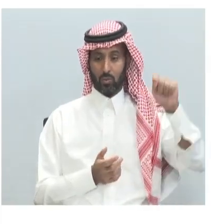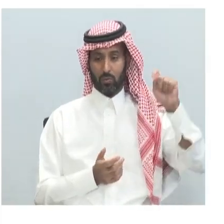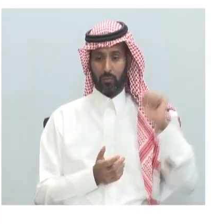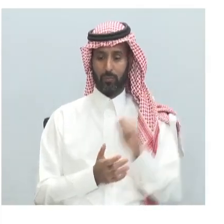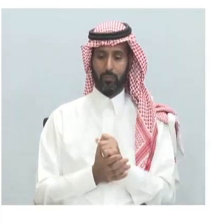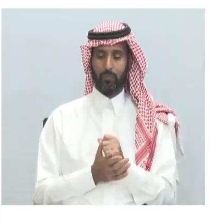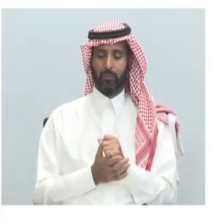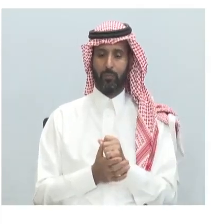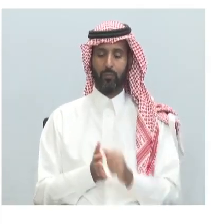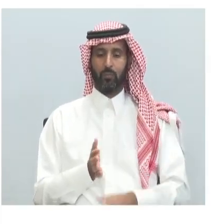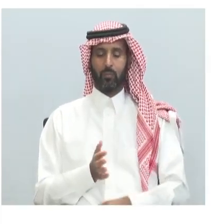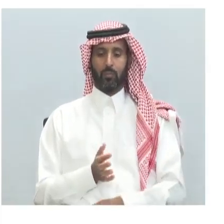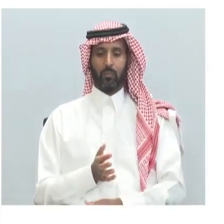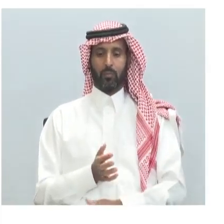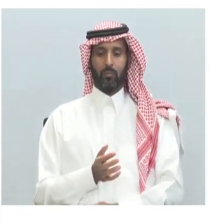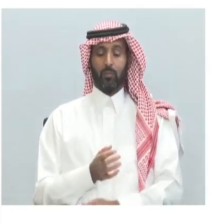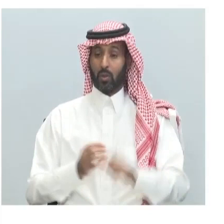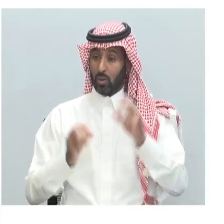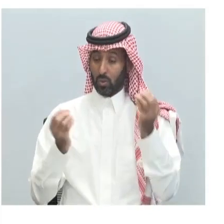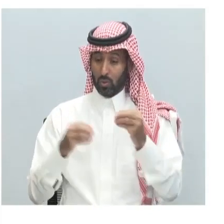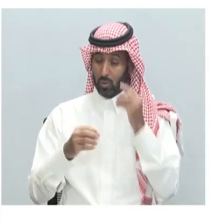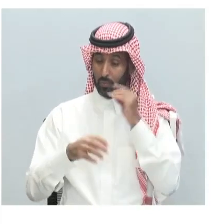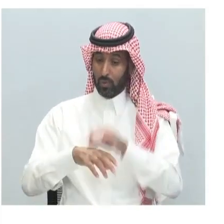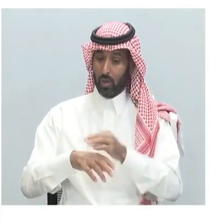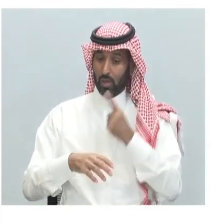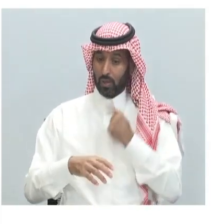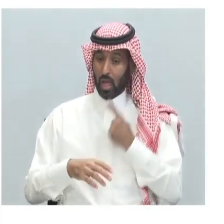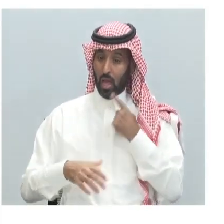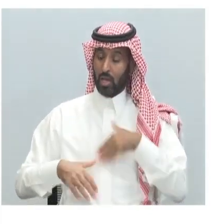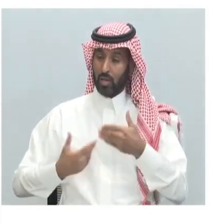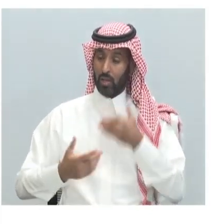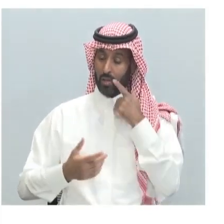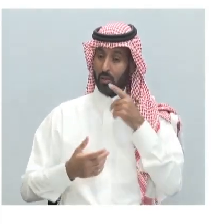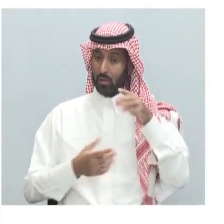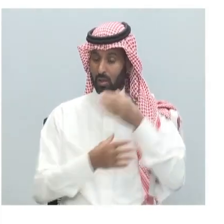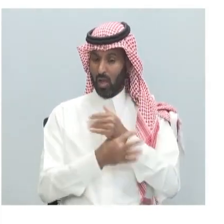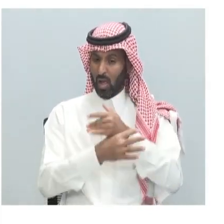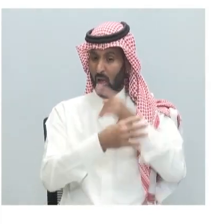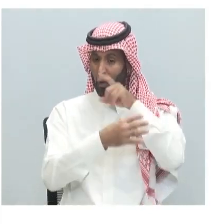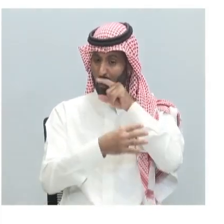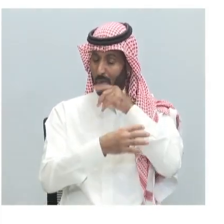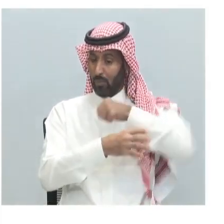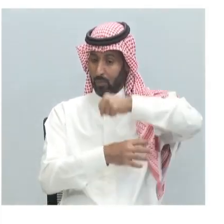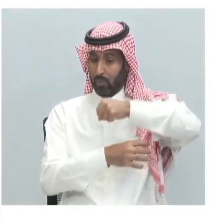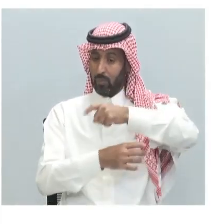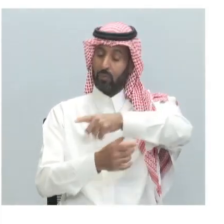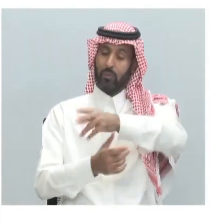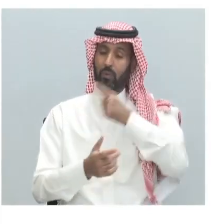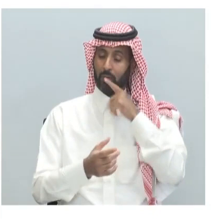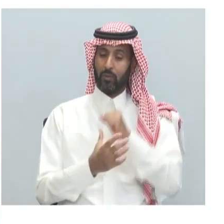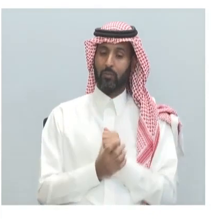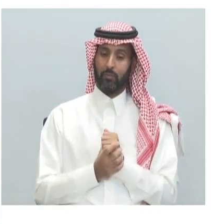True. That's right. Excellent. So many people like, love what? The